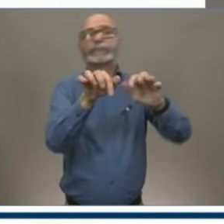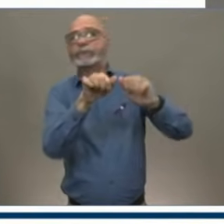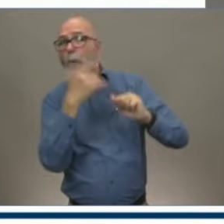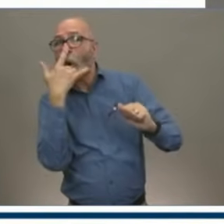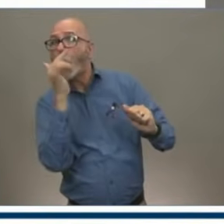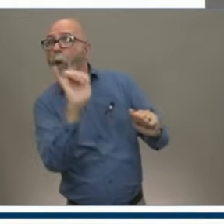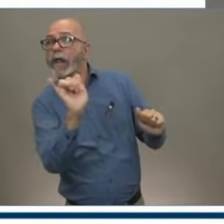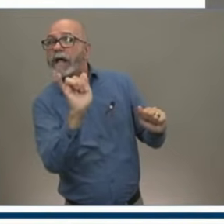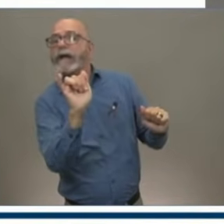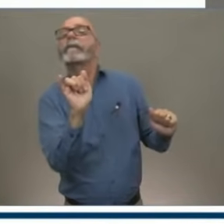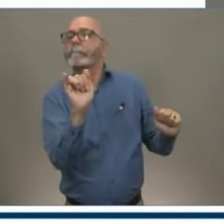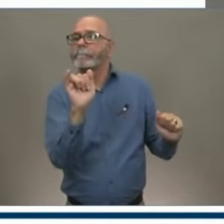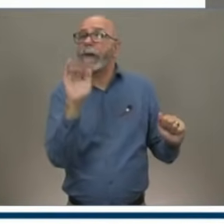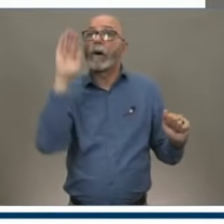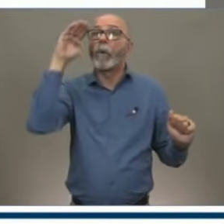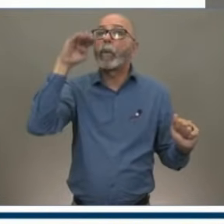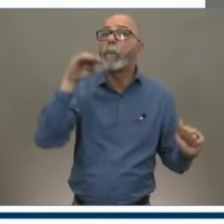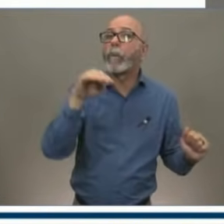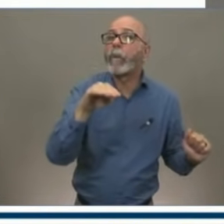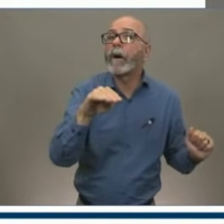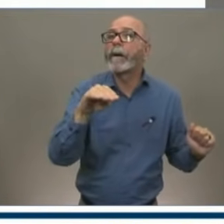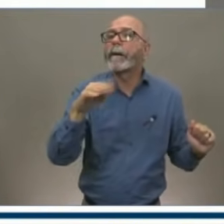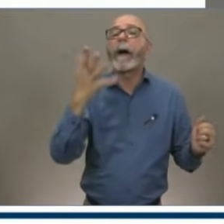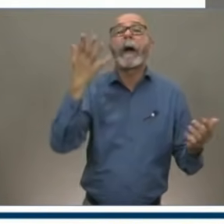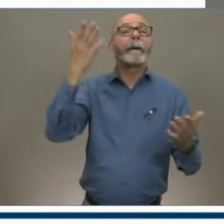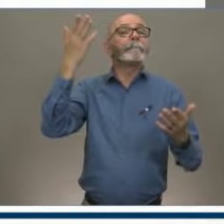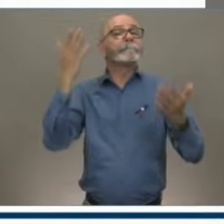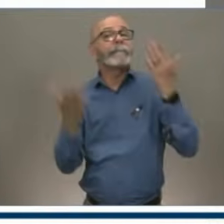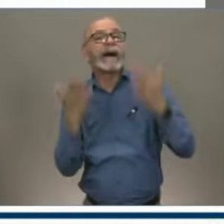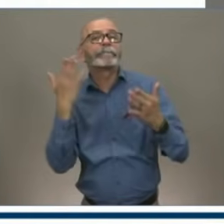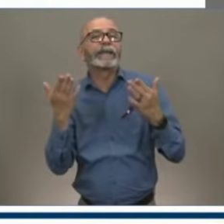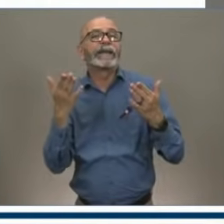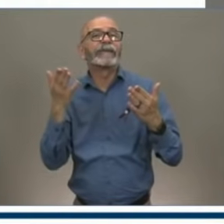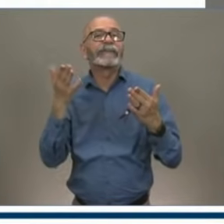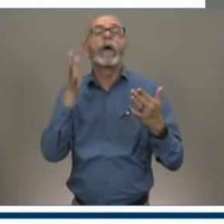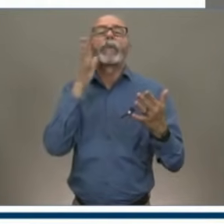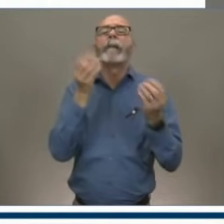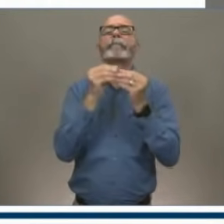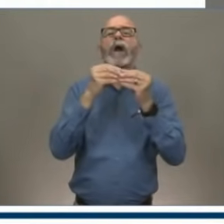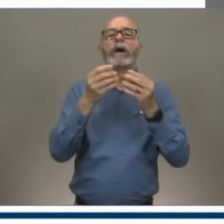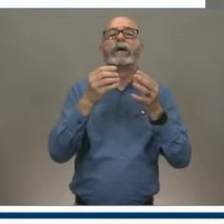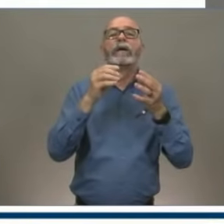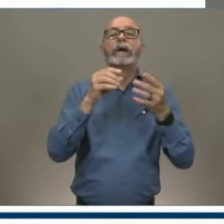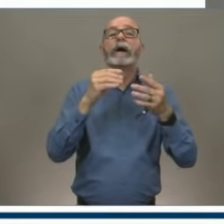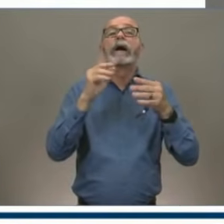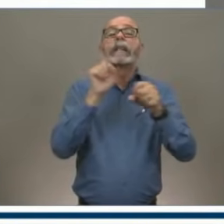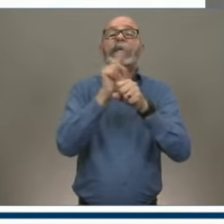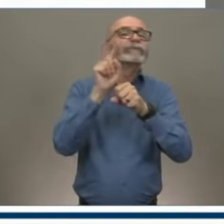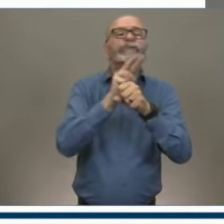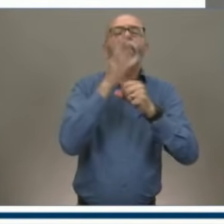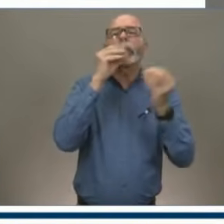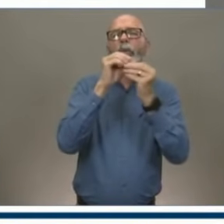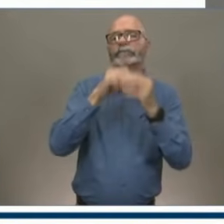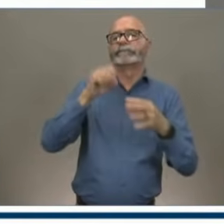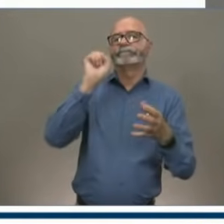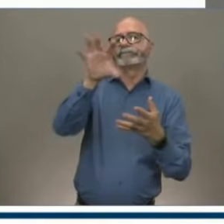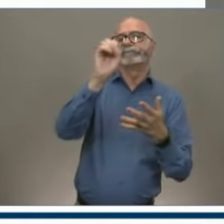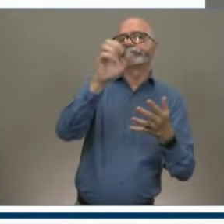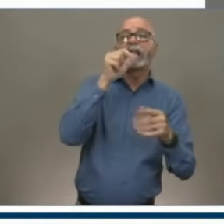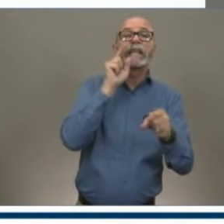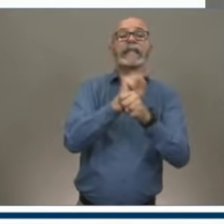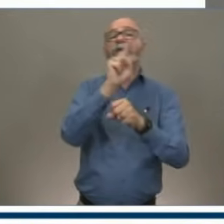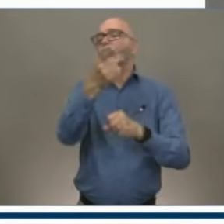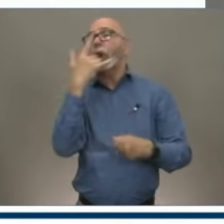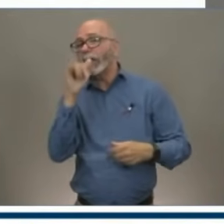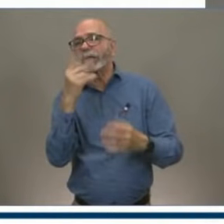have a more intensive discussion with the epidemiology that we see over the next week. The results